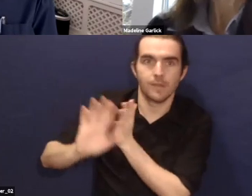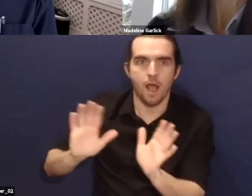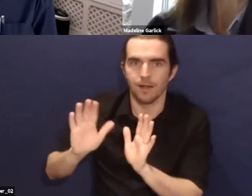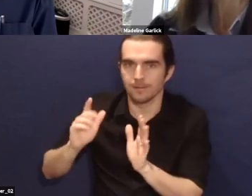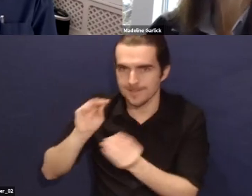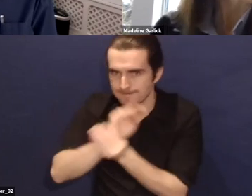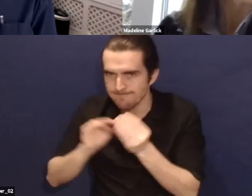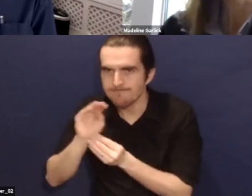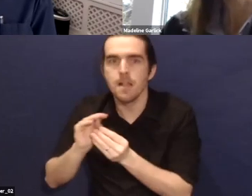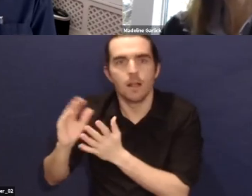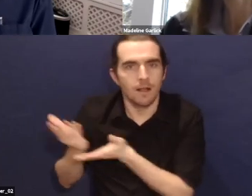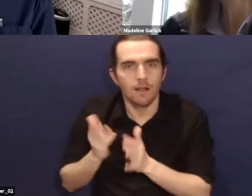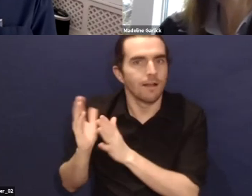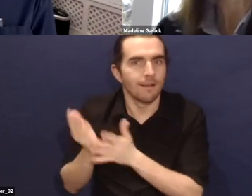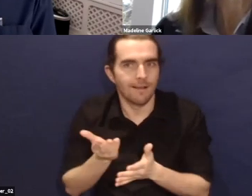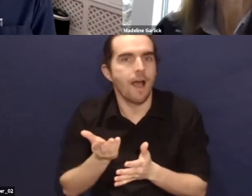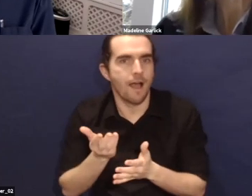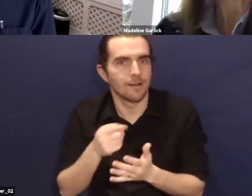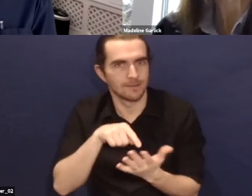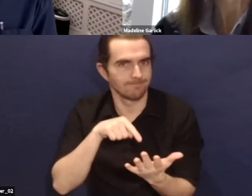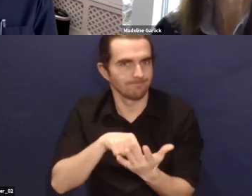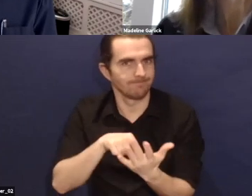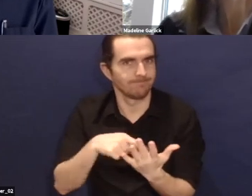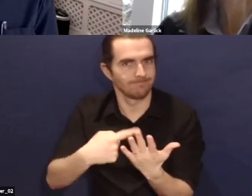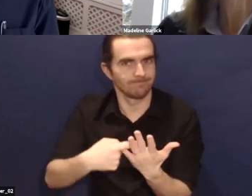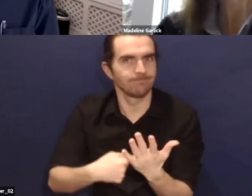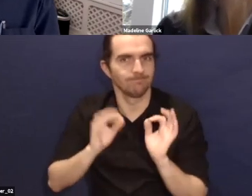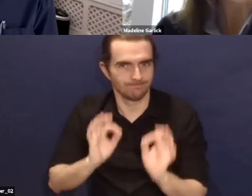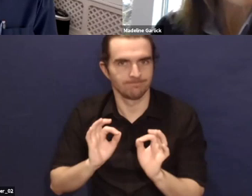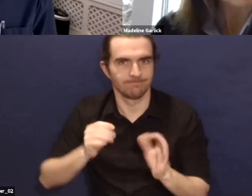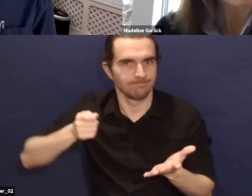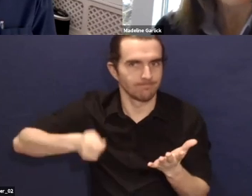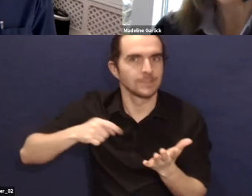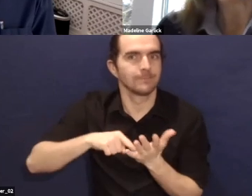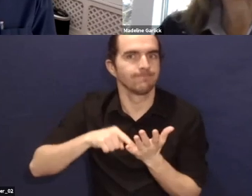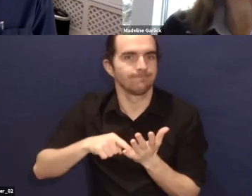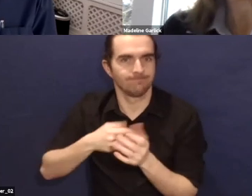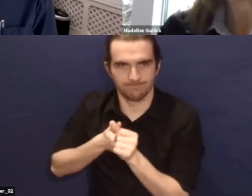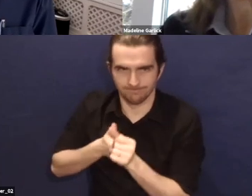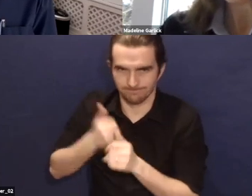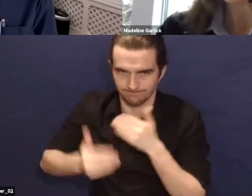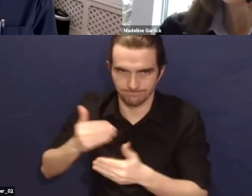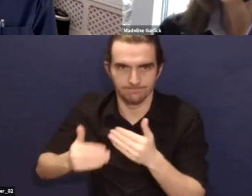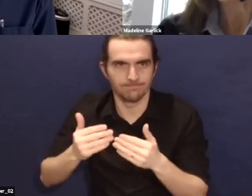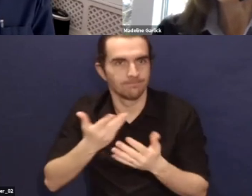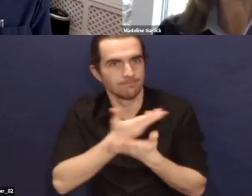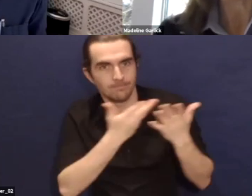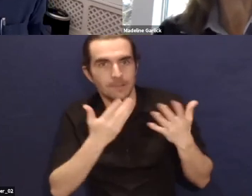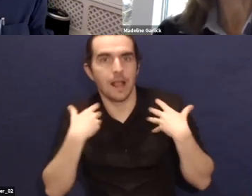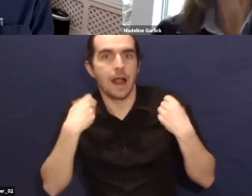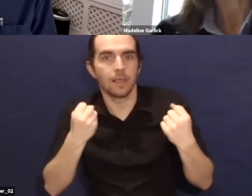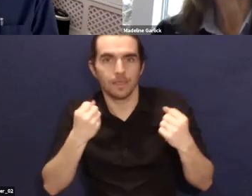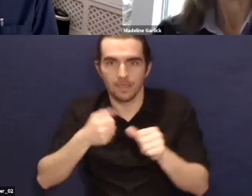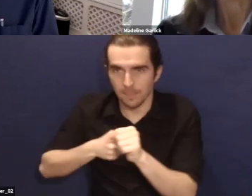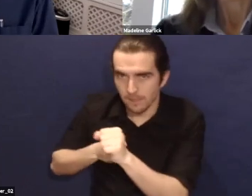Documentation in this regard has been critical, as you've said, and this, of course, is crucially important for stateless people as well as for asylum seekers and